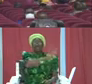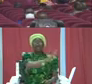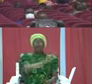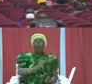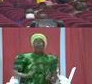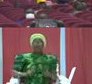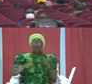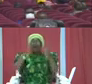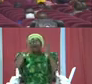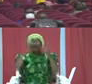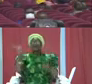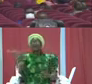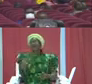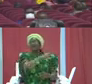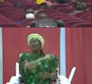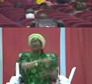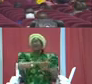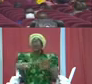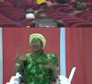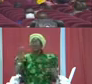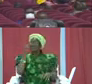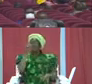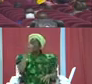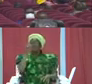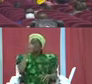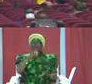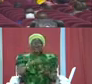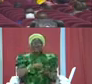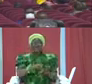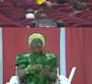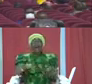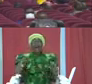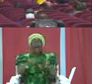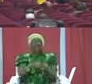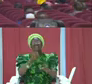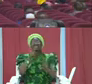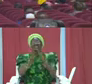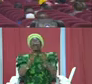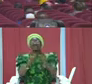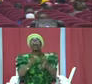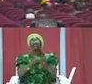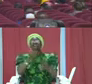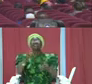You don't eat it as if it's an ordinary meal. It isn't.